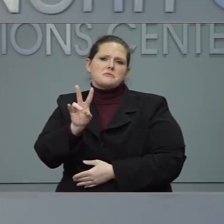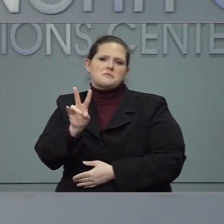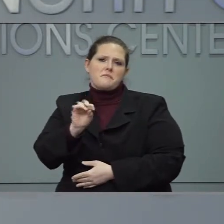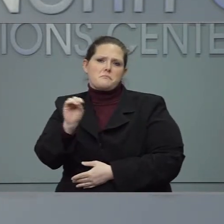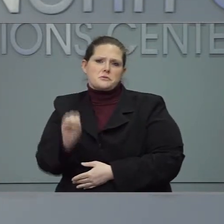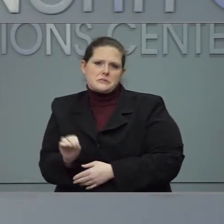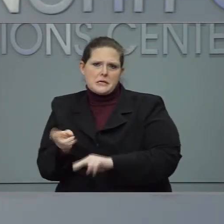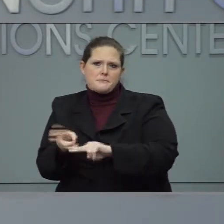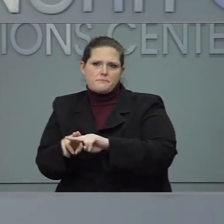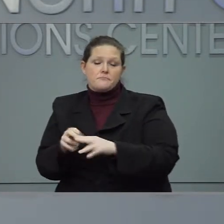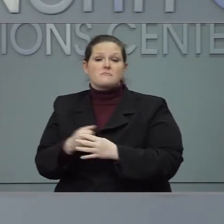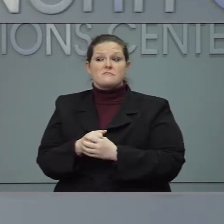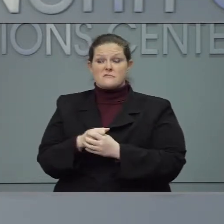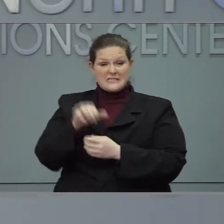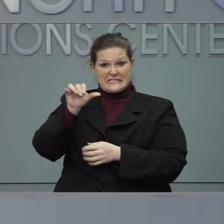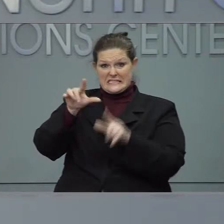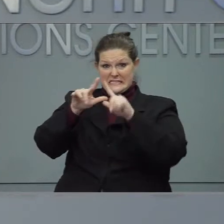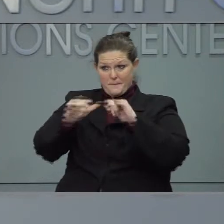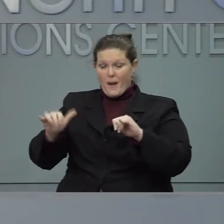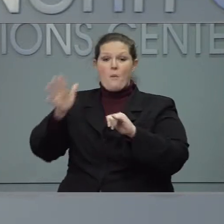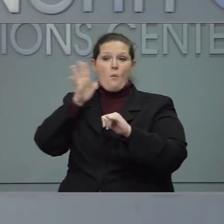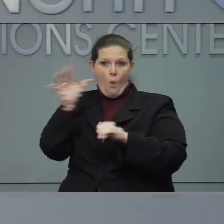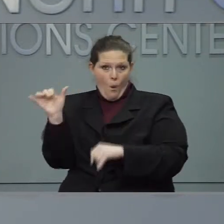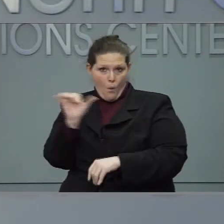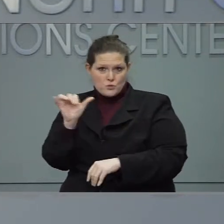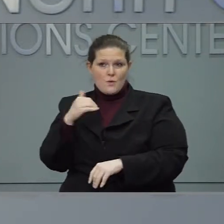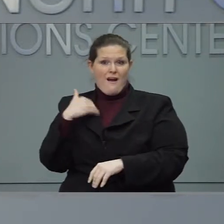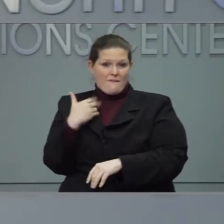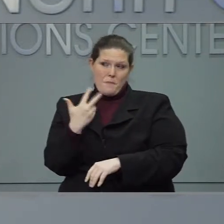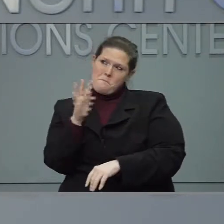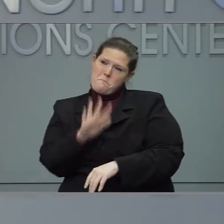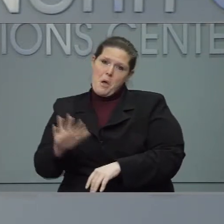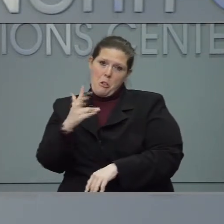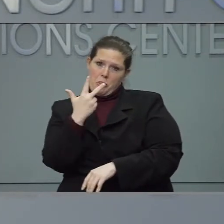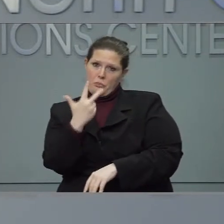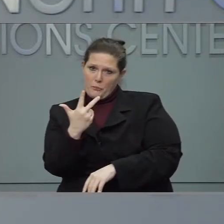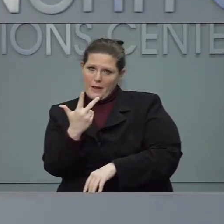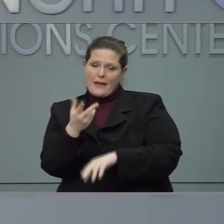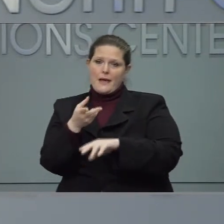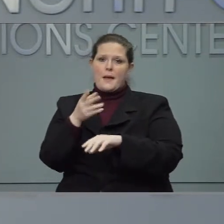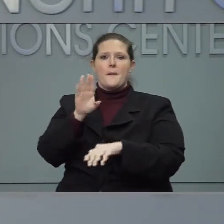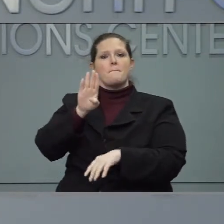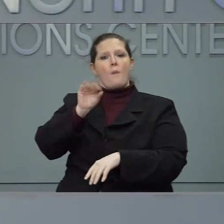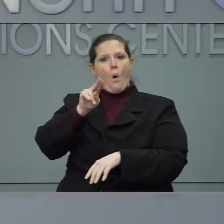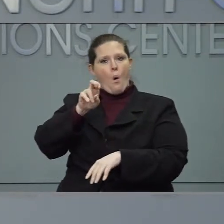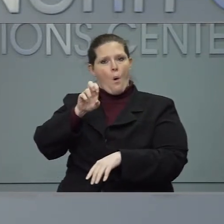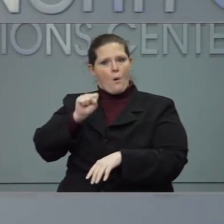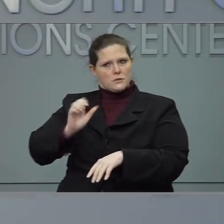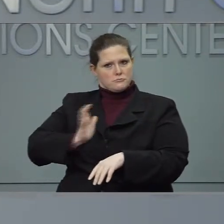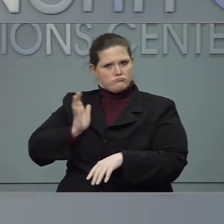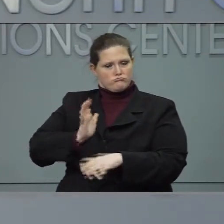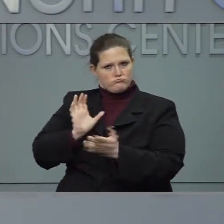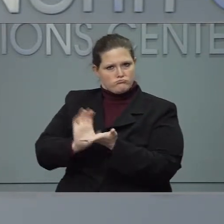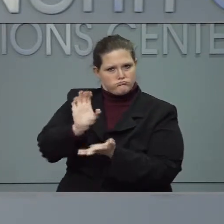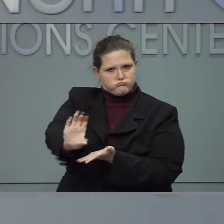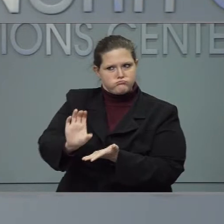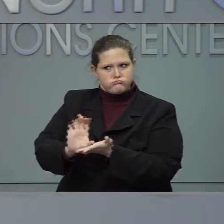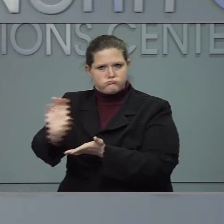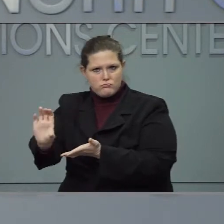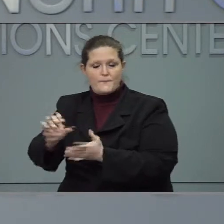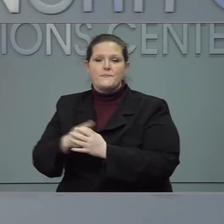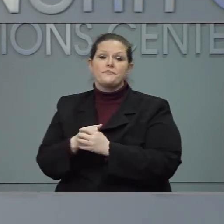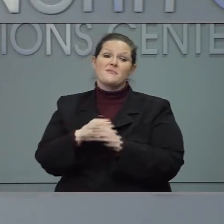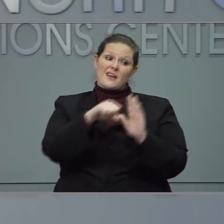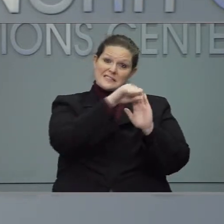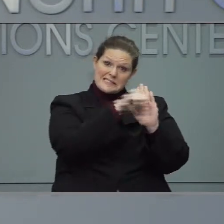one-time bonuses for all of those educators as well. Our state employees did get a 5% pay raise in the last